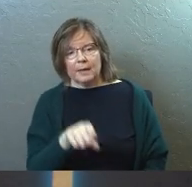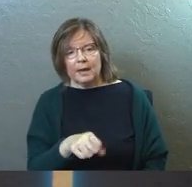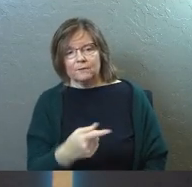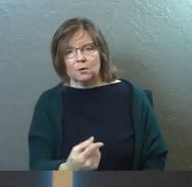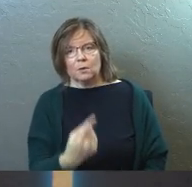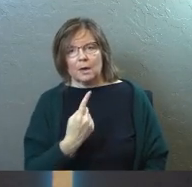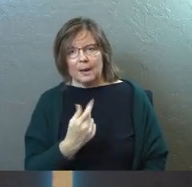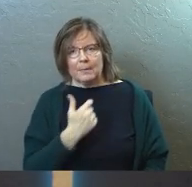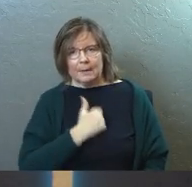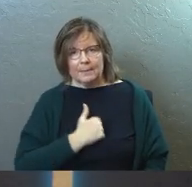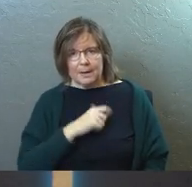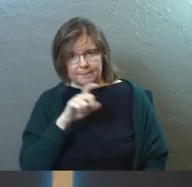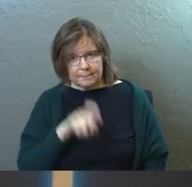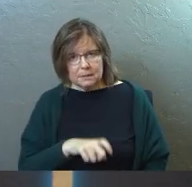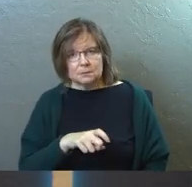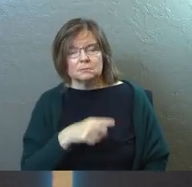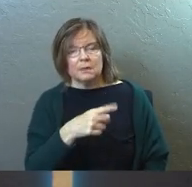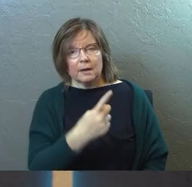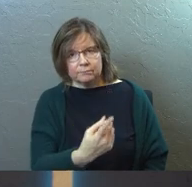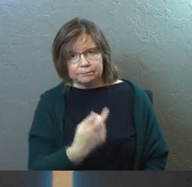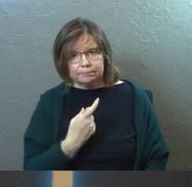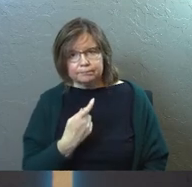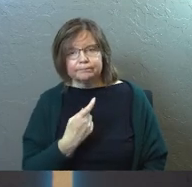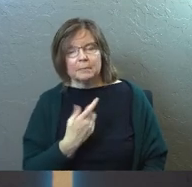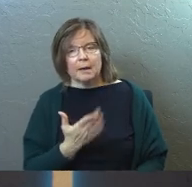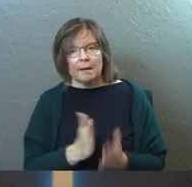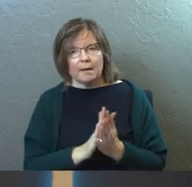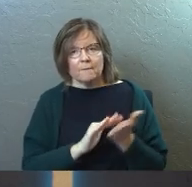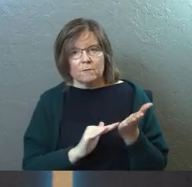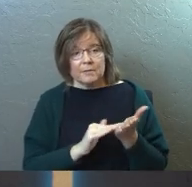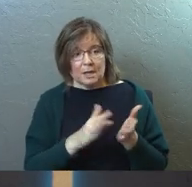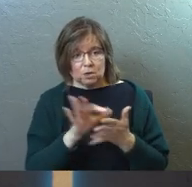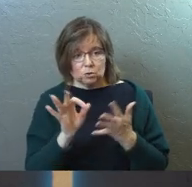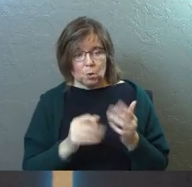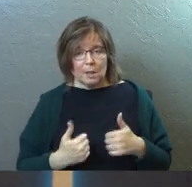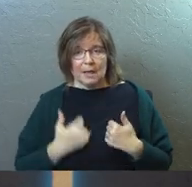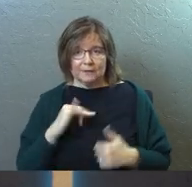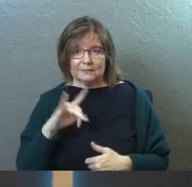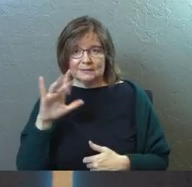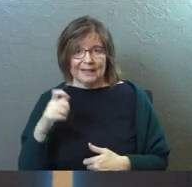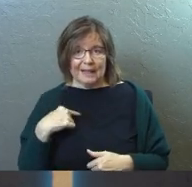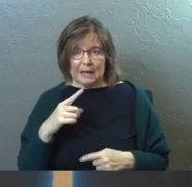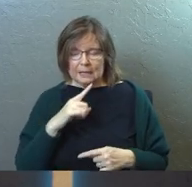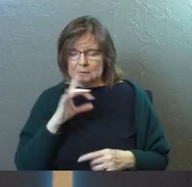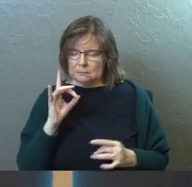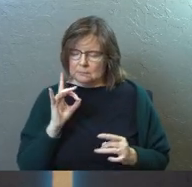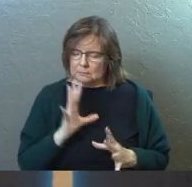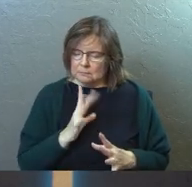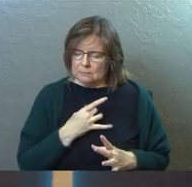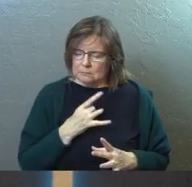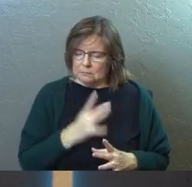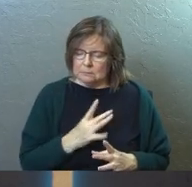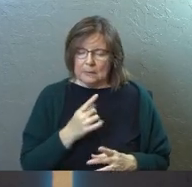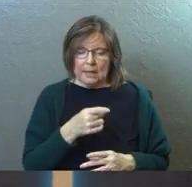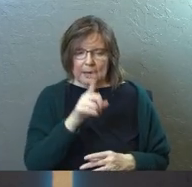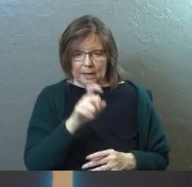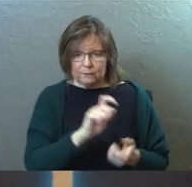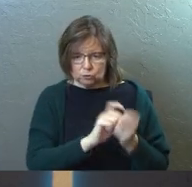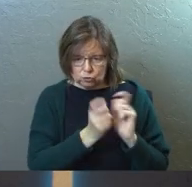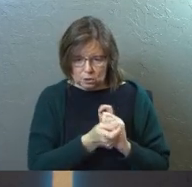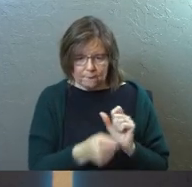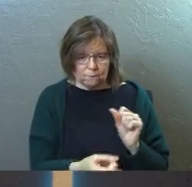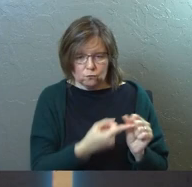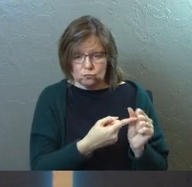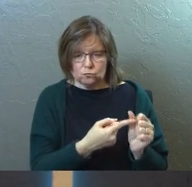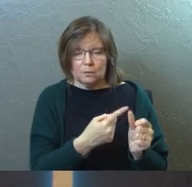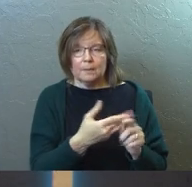got to come and apologize. They've got to come and repent. They chose a lifestyle that I can't stand. They are the ones who have to change